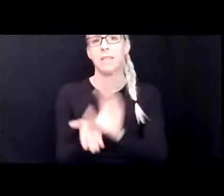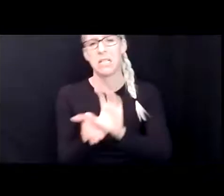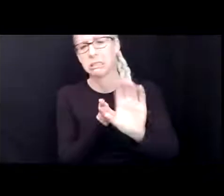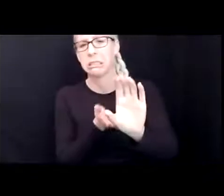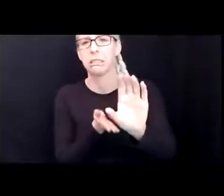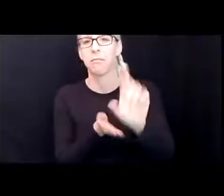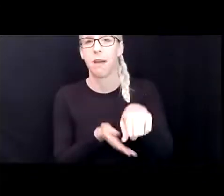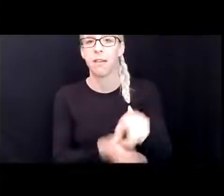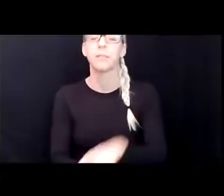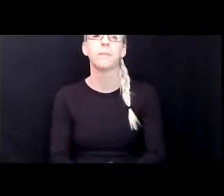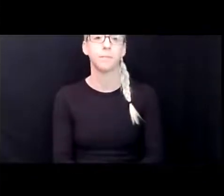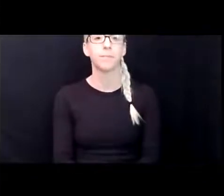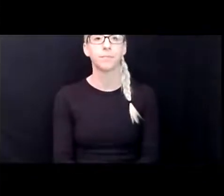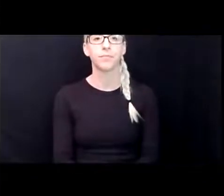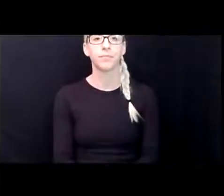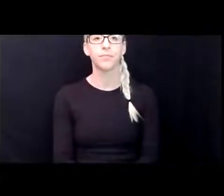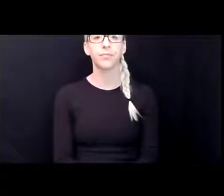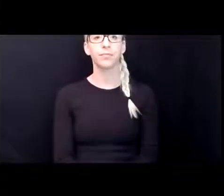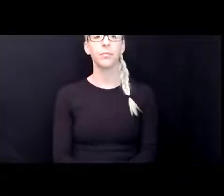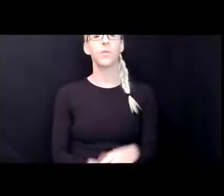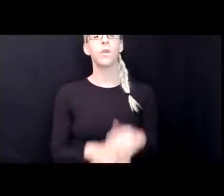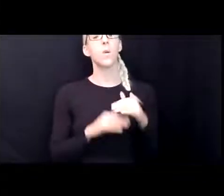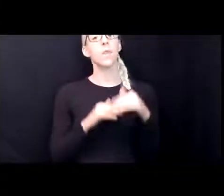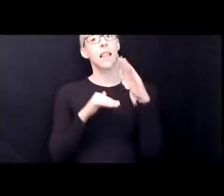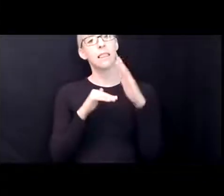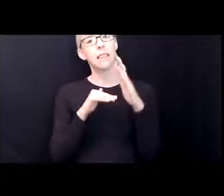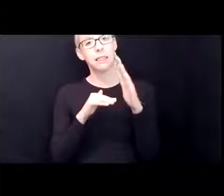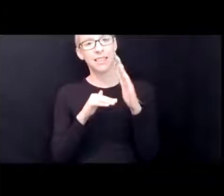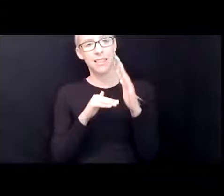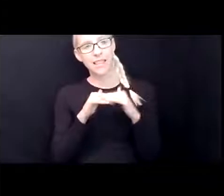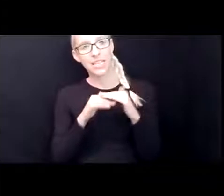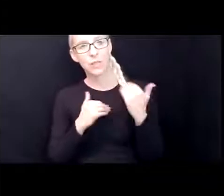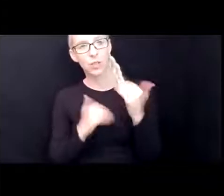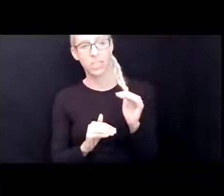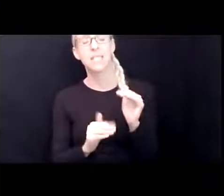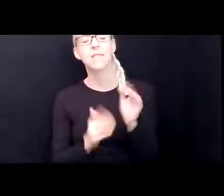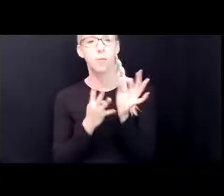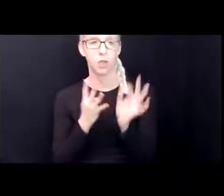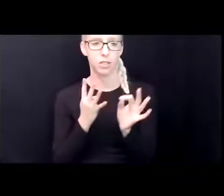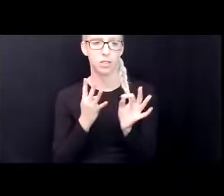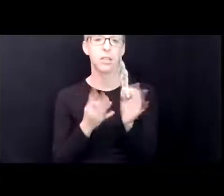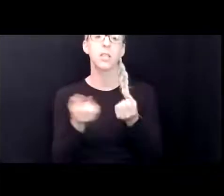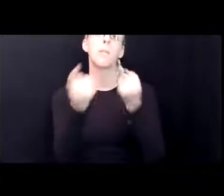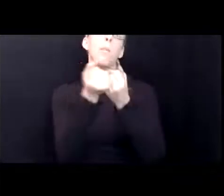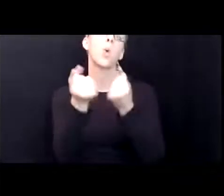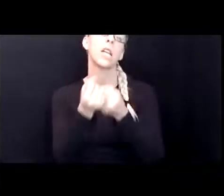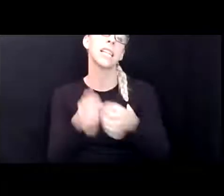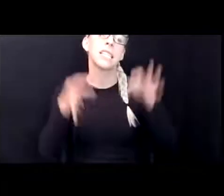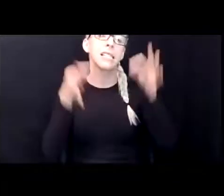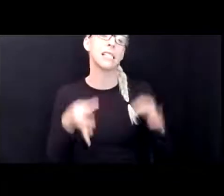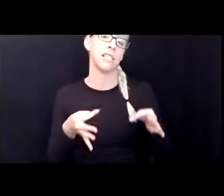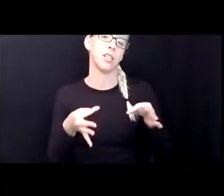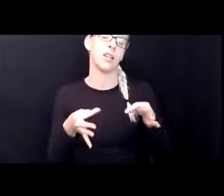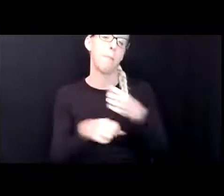to talk first about the least restrictive option that we have, and that's supported decision making.